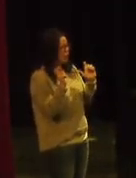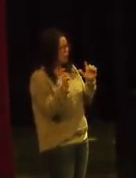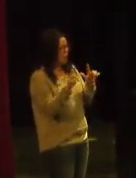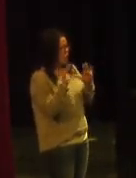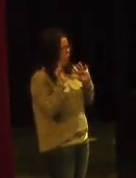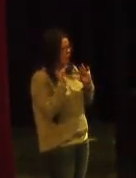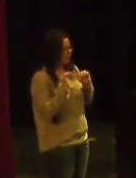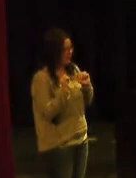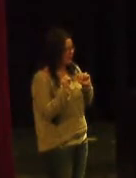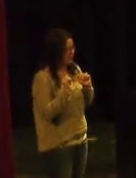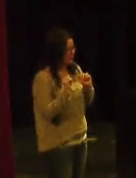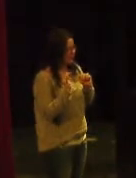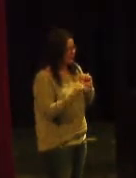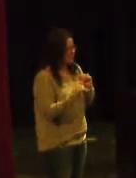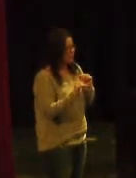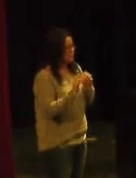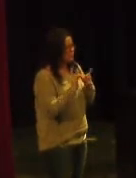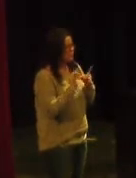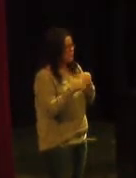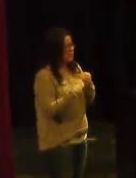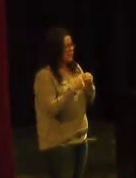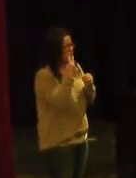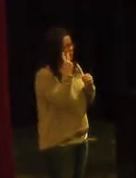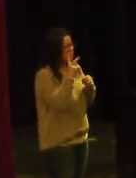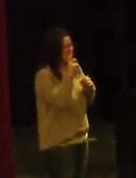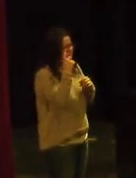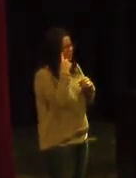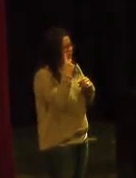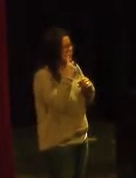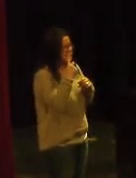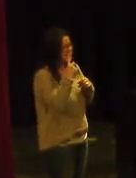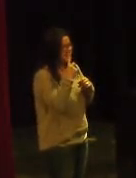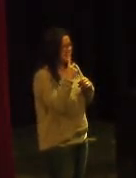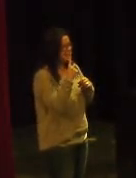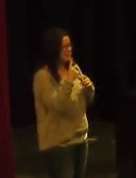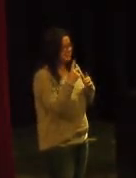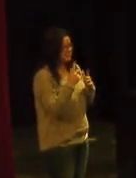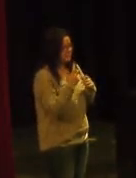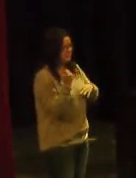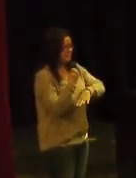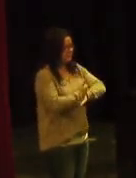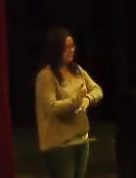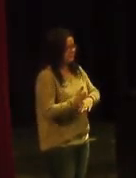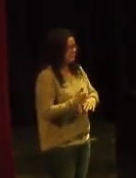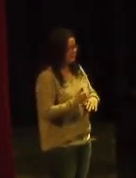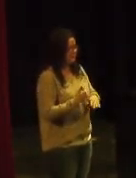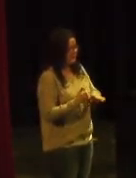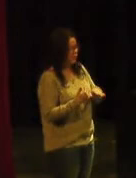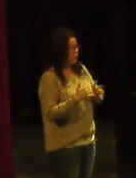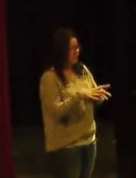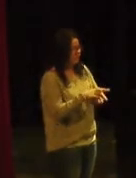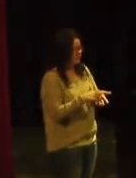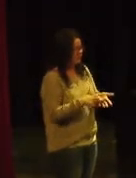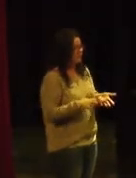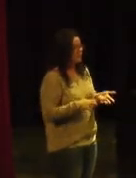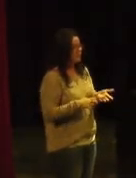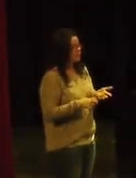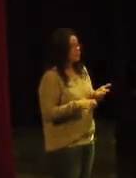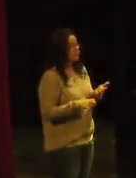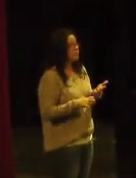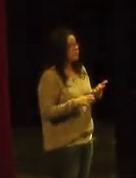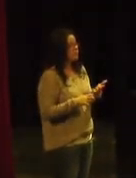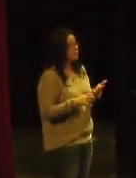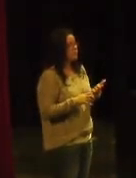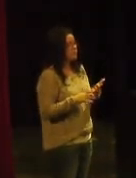of the Mexican government's instability and push against Catholicism in the 1920s. And the other one,